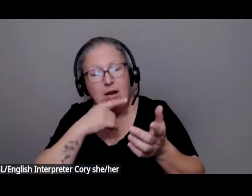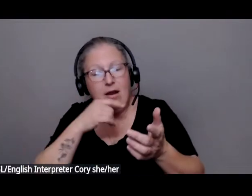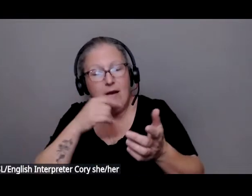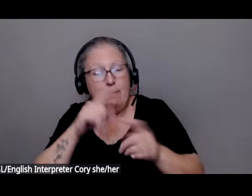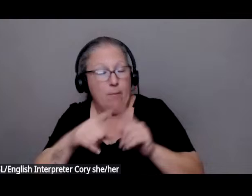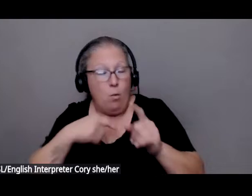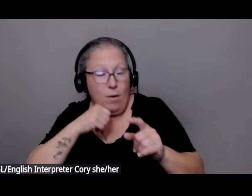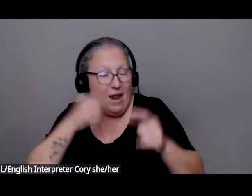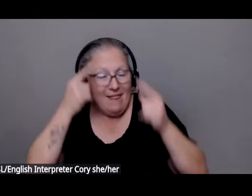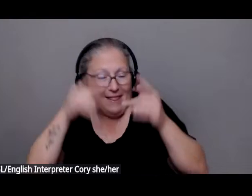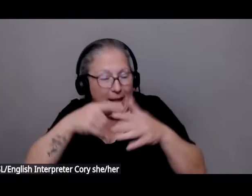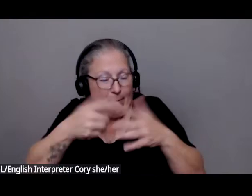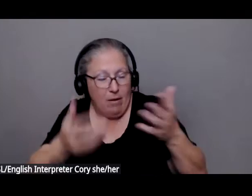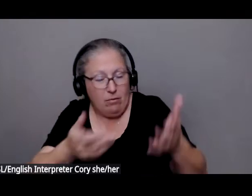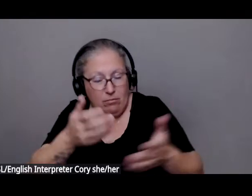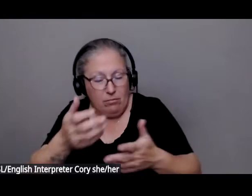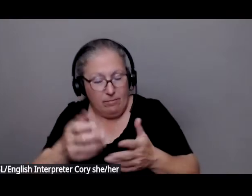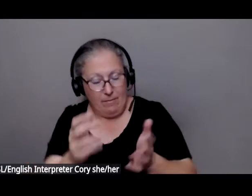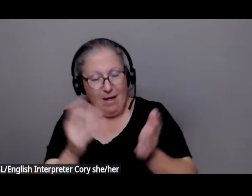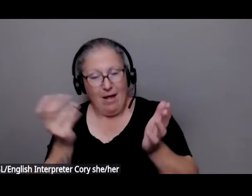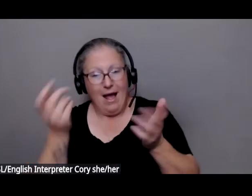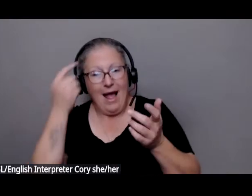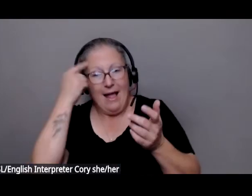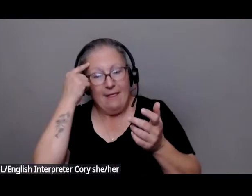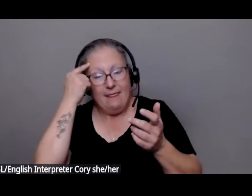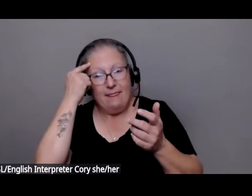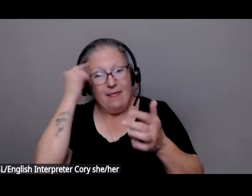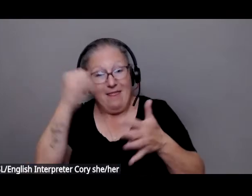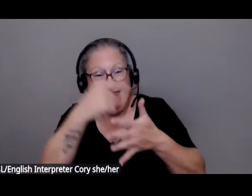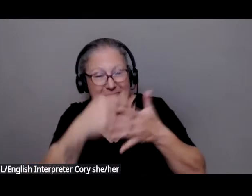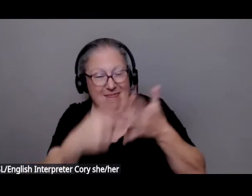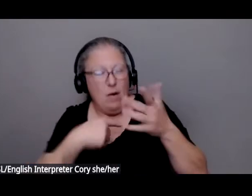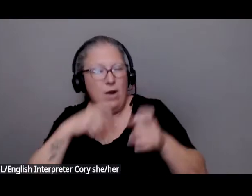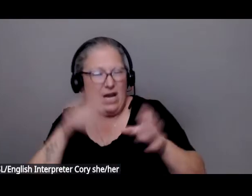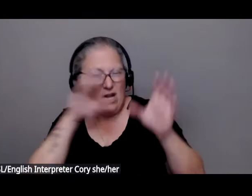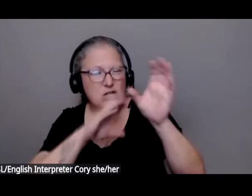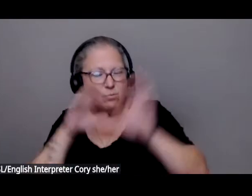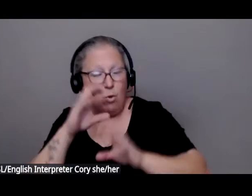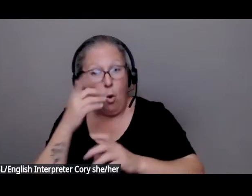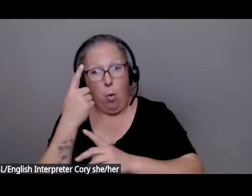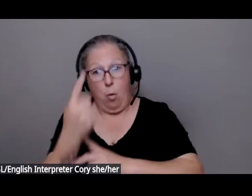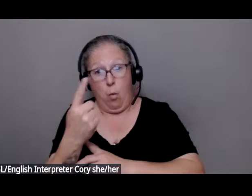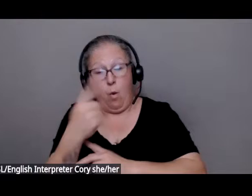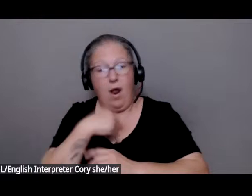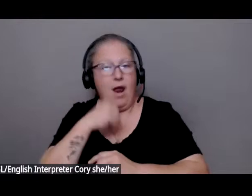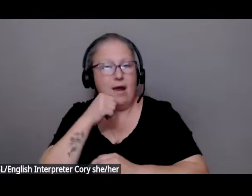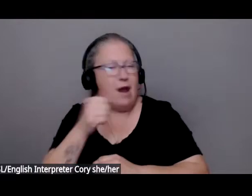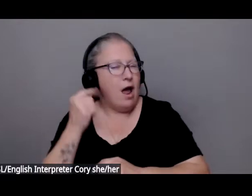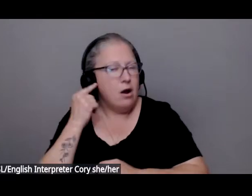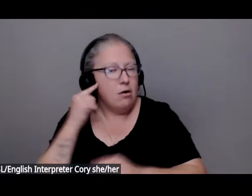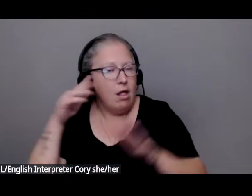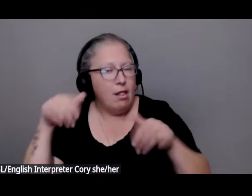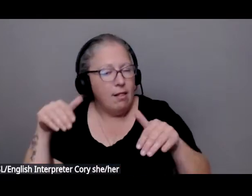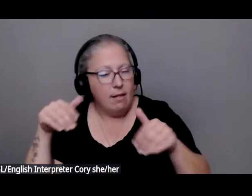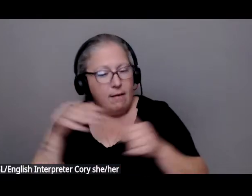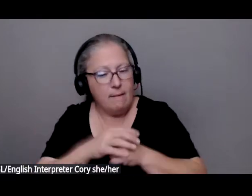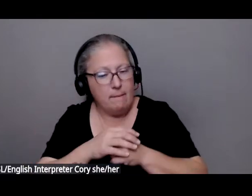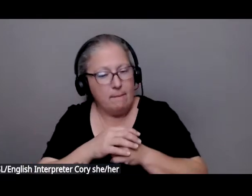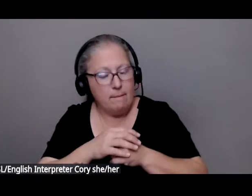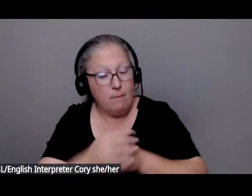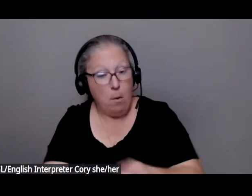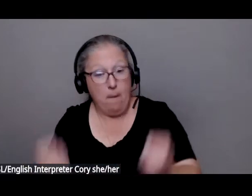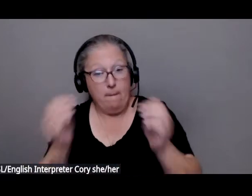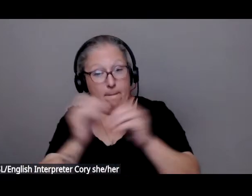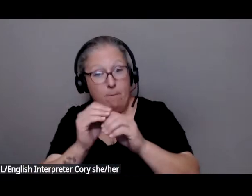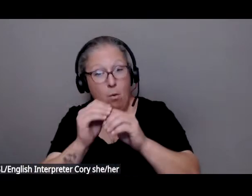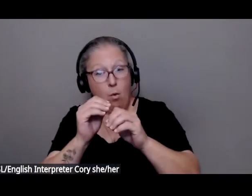about. I think those are some things we need to explore. I think one of the things that I didn't hear yet, to get more insight